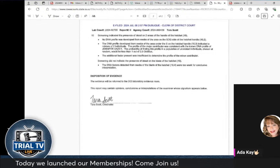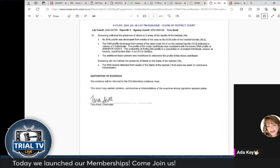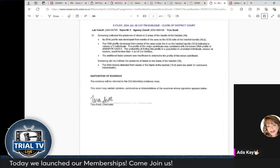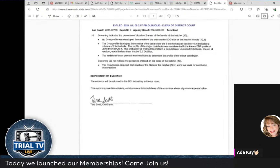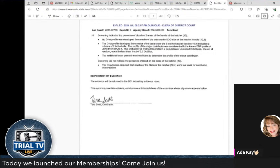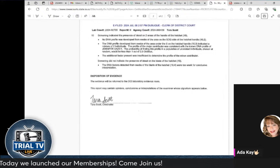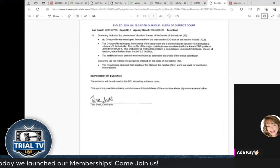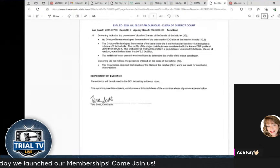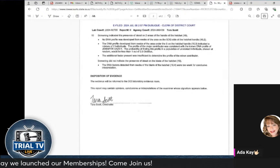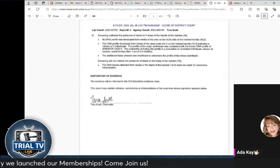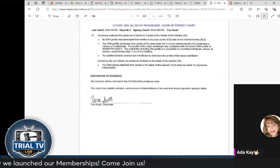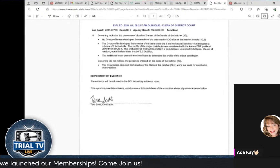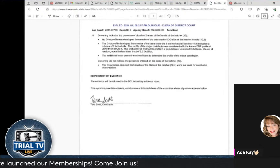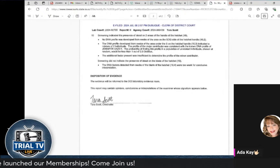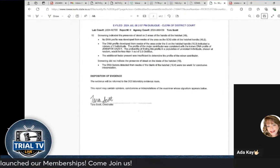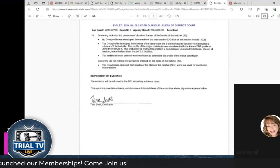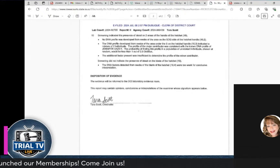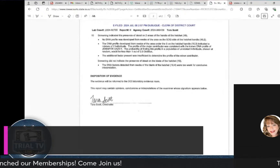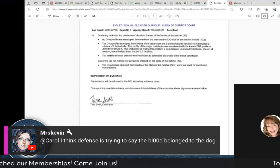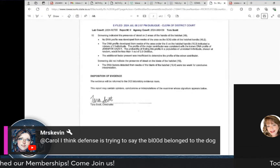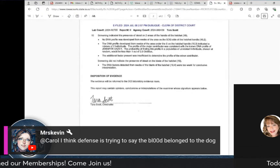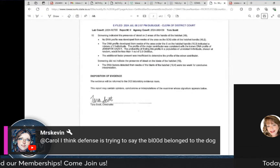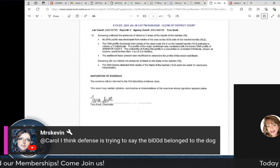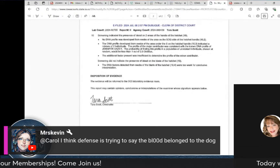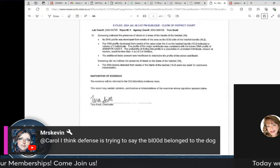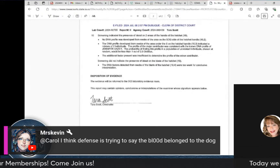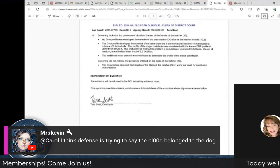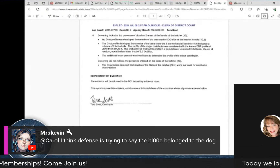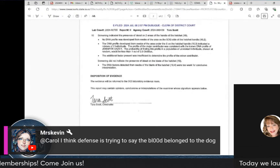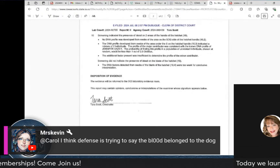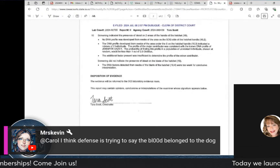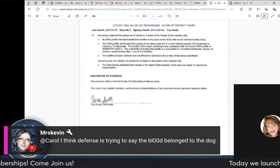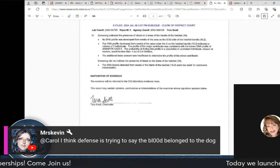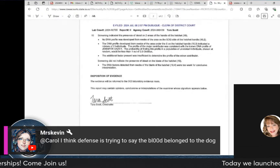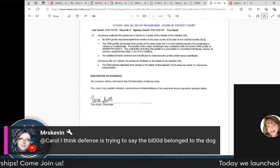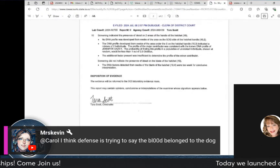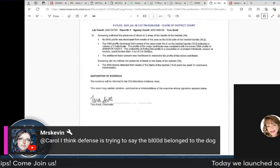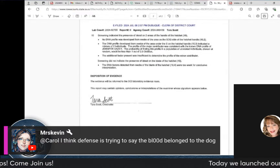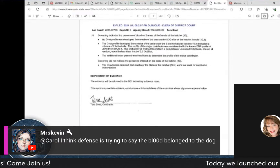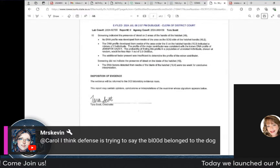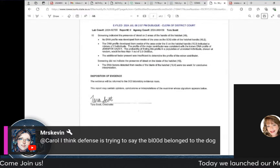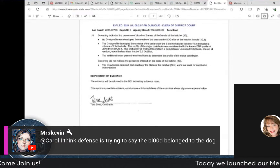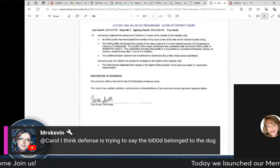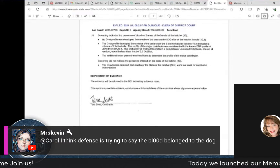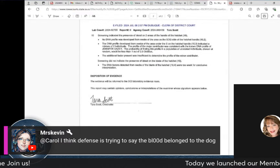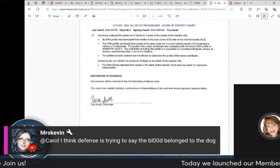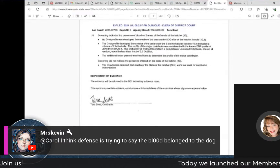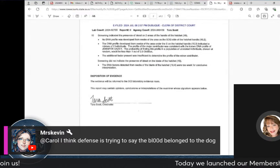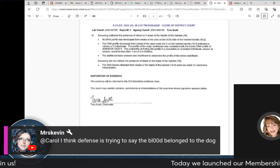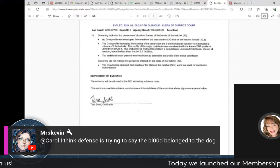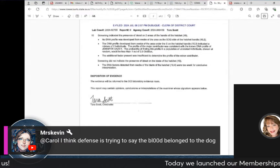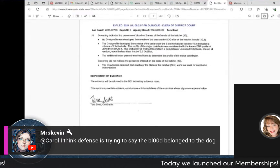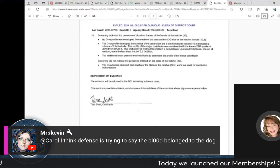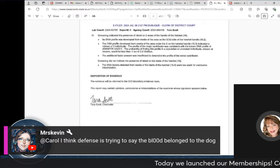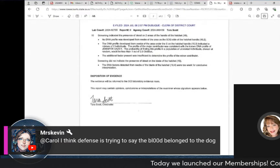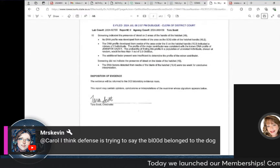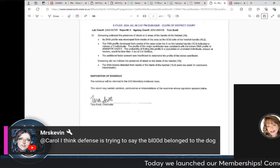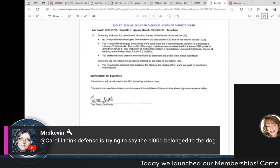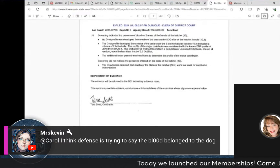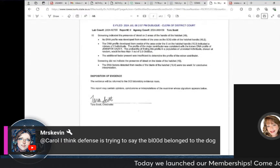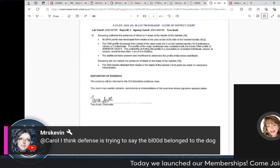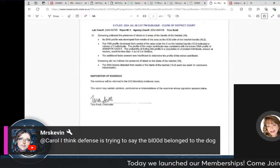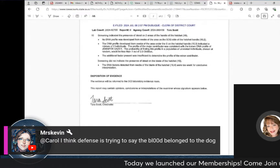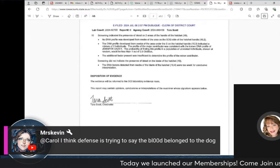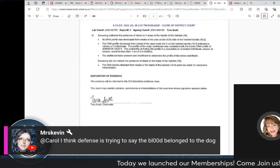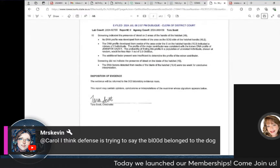So you're not able to say whether or not that was Jennifer Dazey's blood? I cannot say that. Come on, dude.